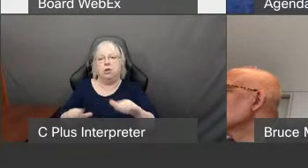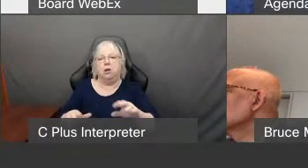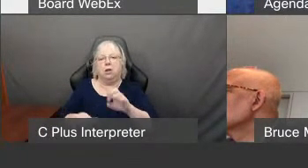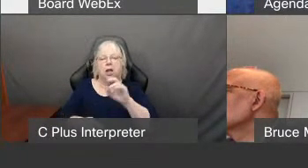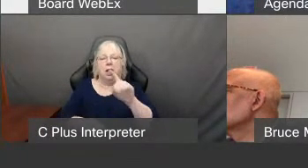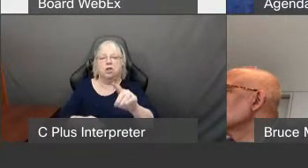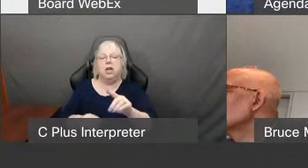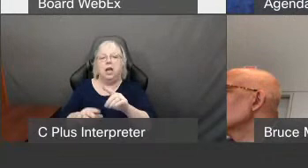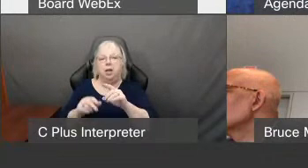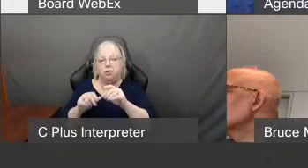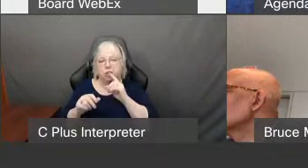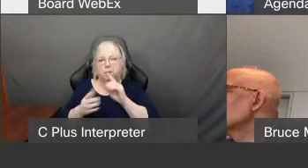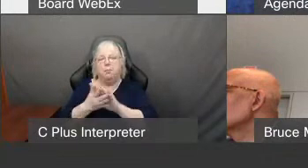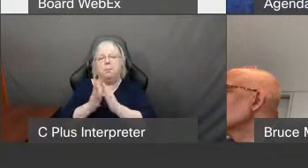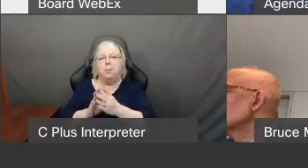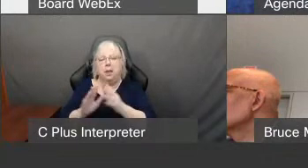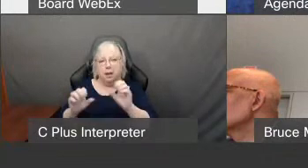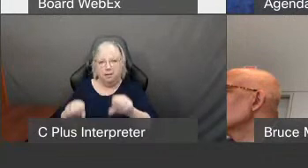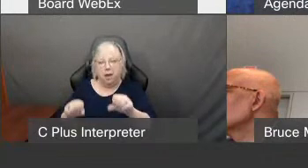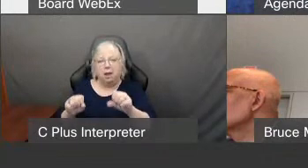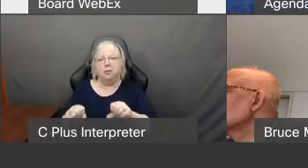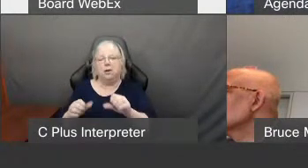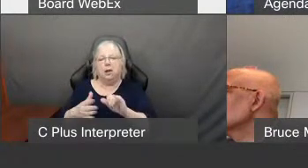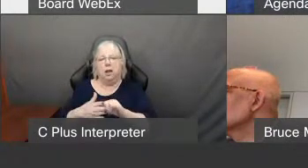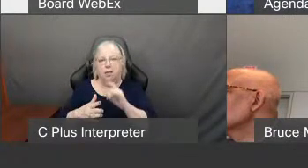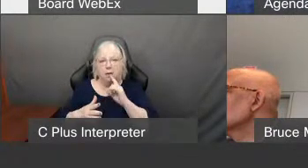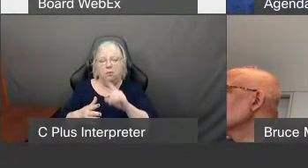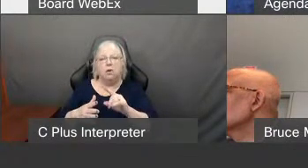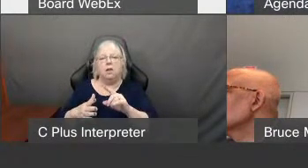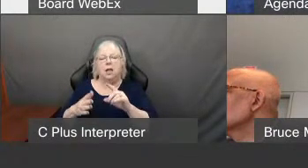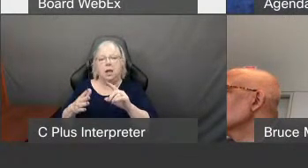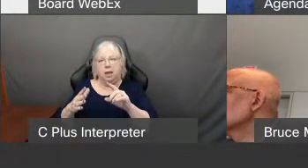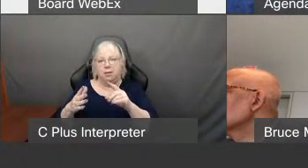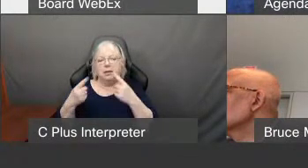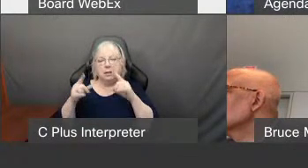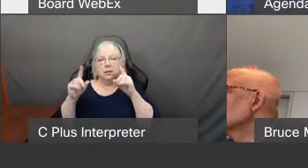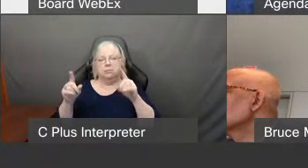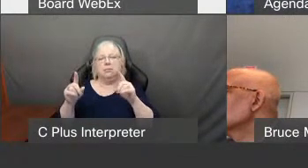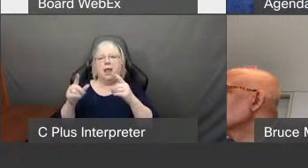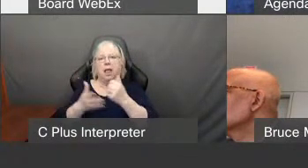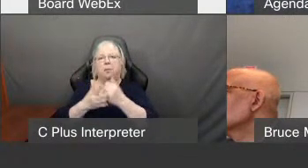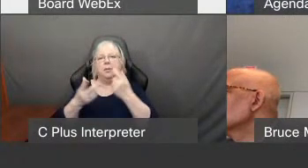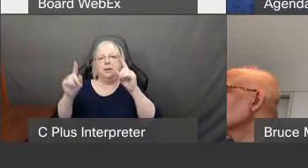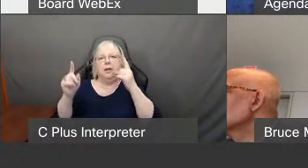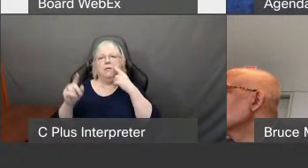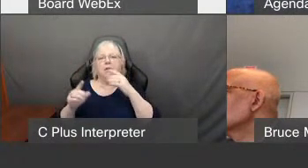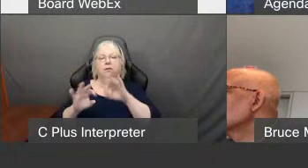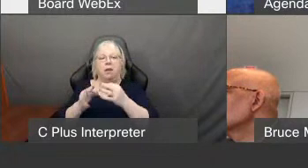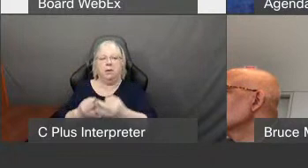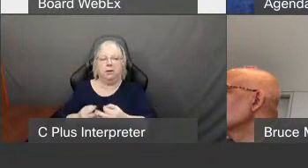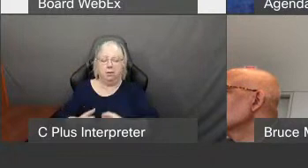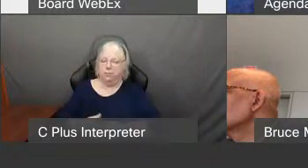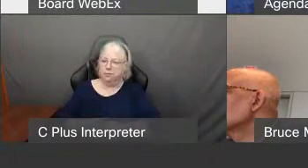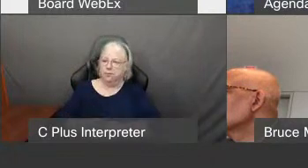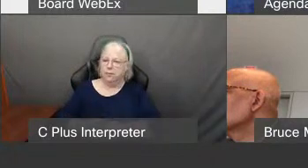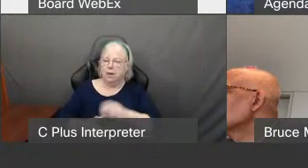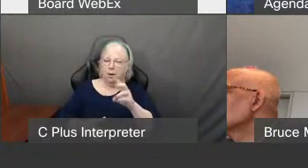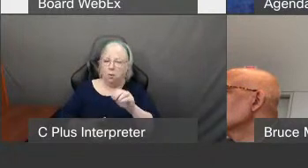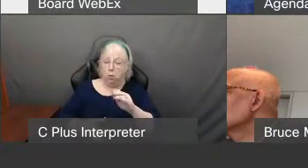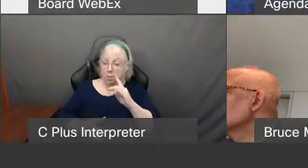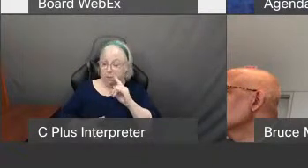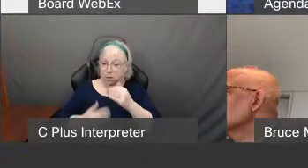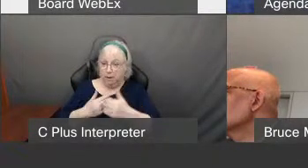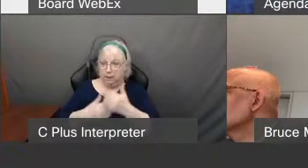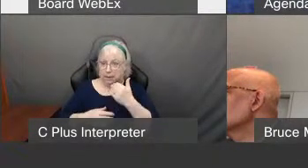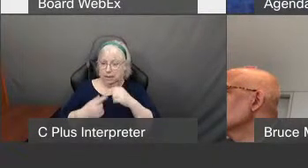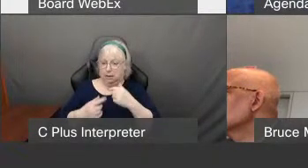that. And that really is what I think pays off powerfully for families. Thank you. And if you could send that, I would appreciate it. And